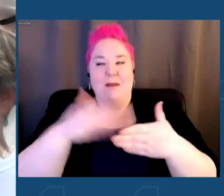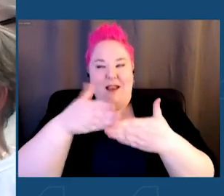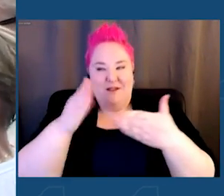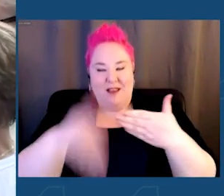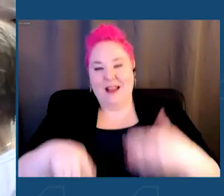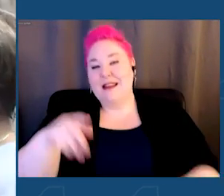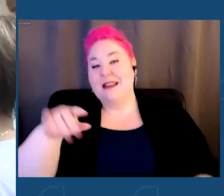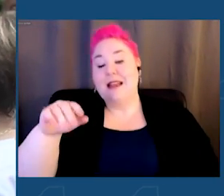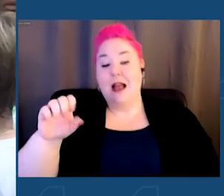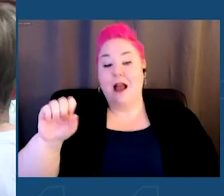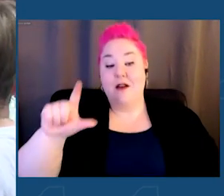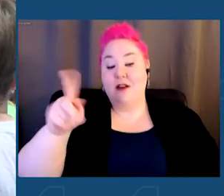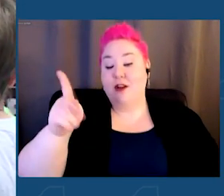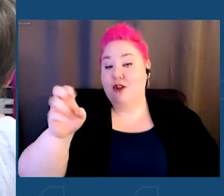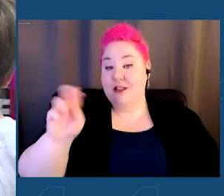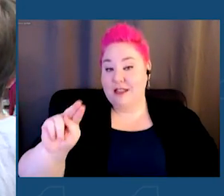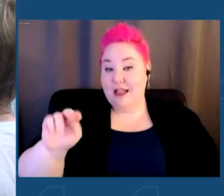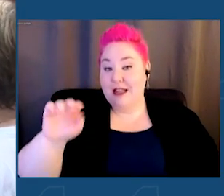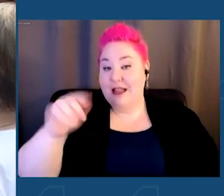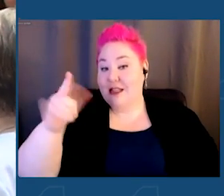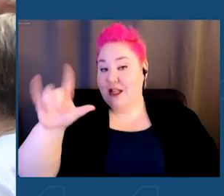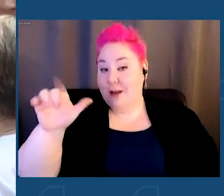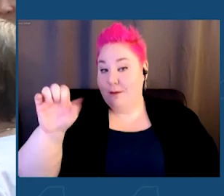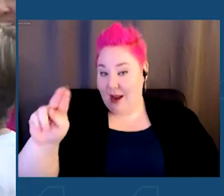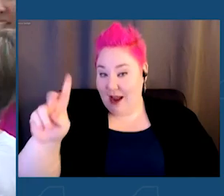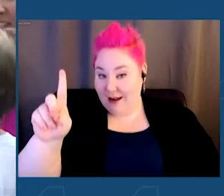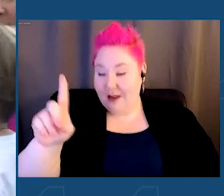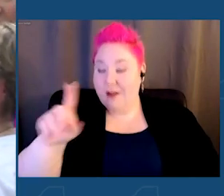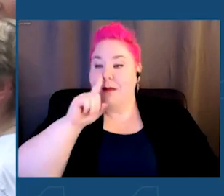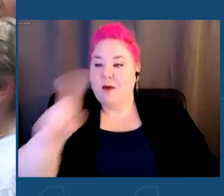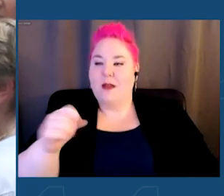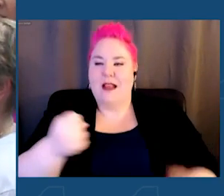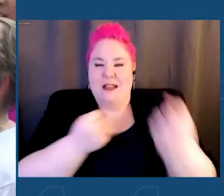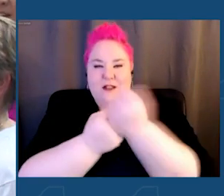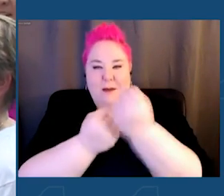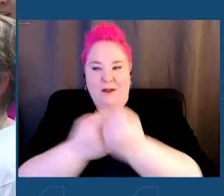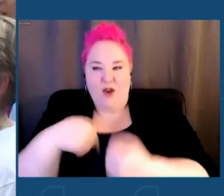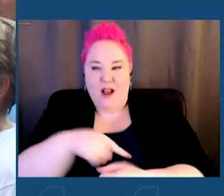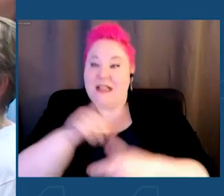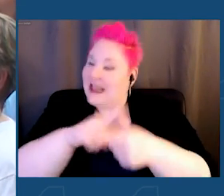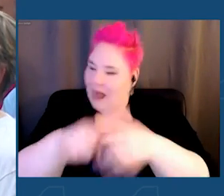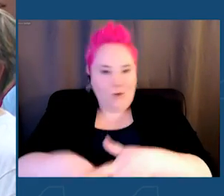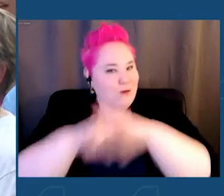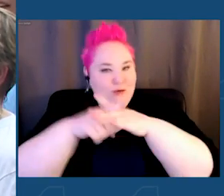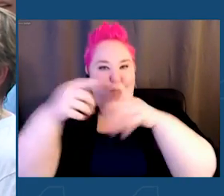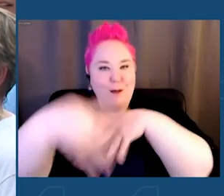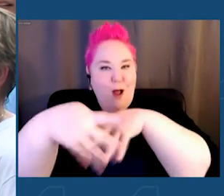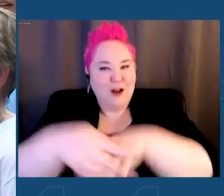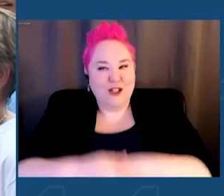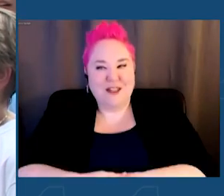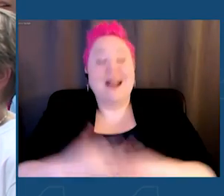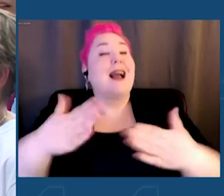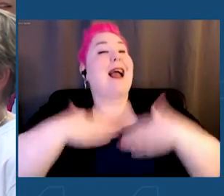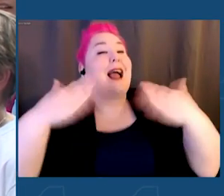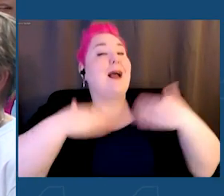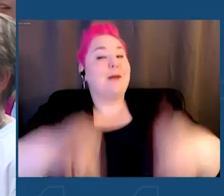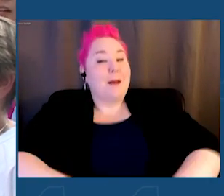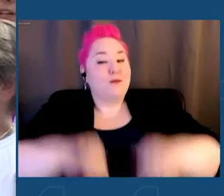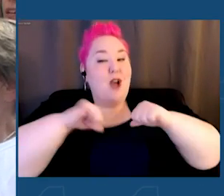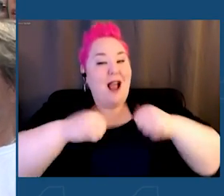Gillibrand, who has also been a strong champion for us. And then we'll get marching, right, Senator? Yeah. Happy Pride, everyone. God